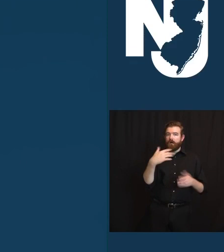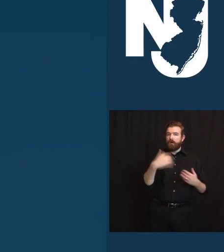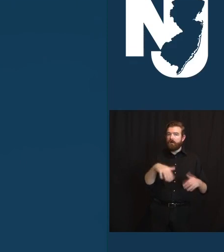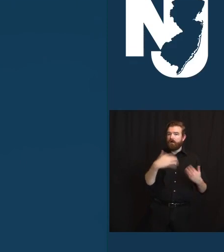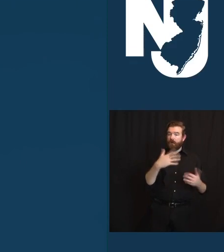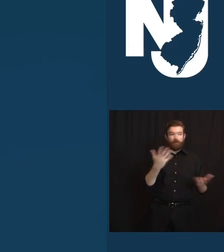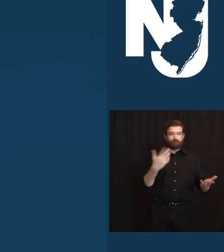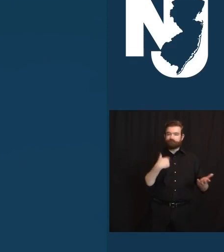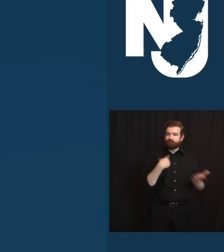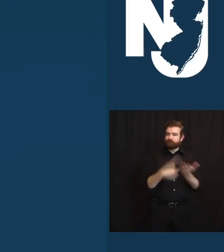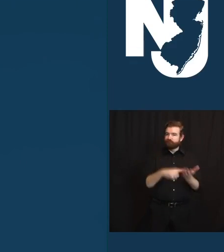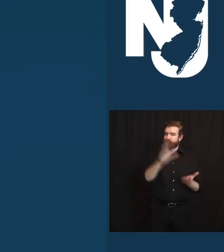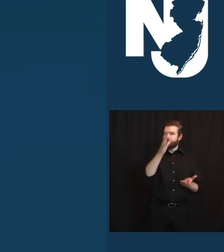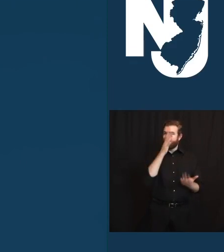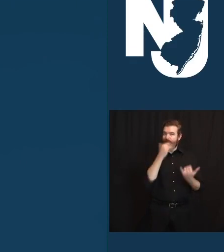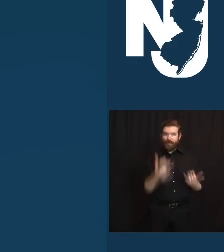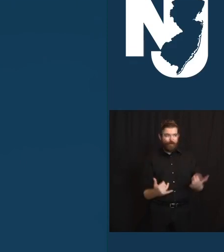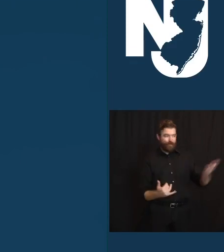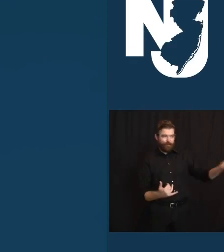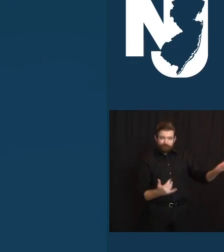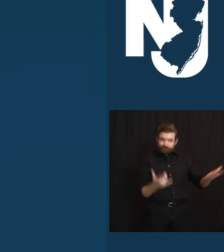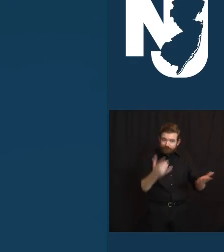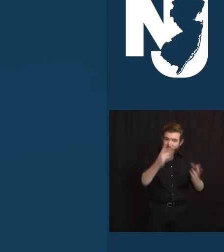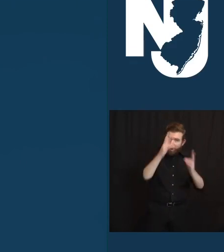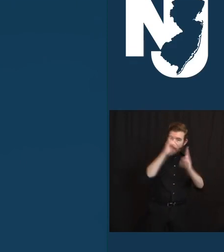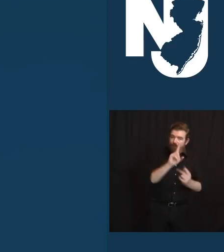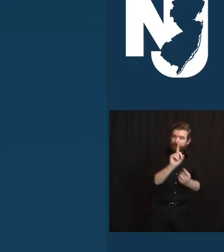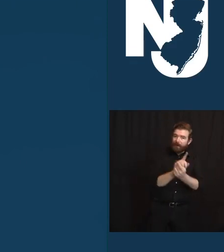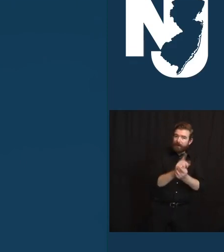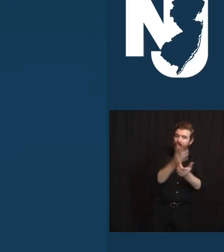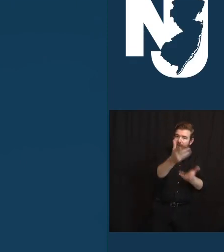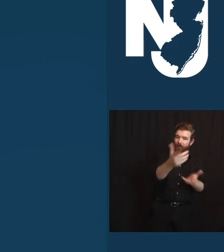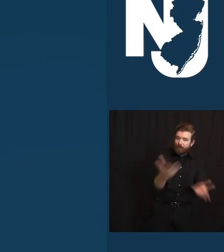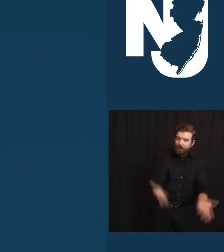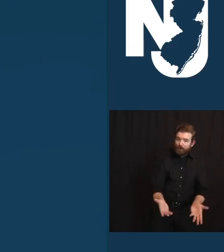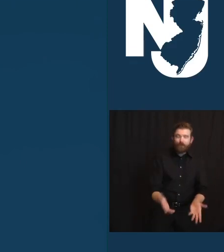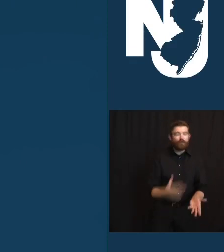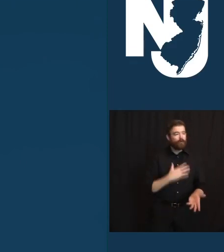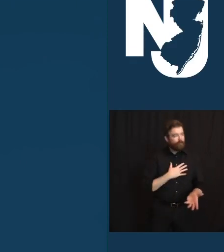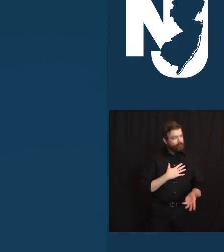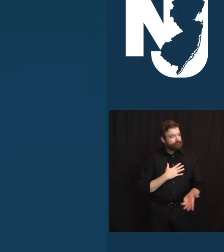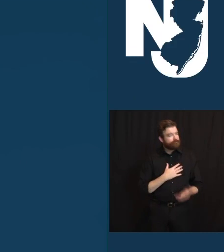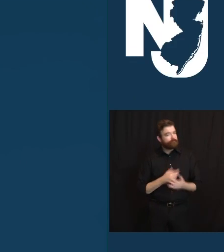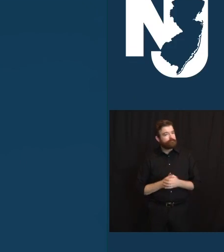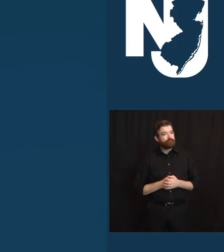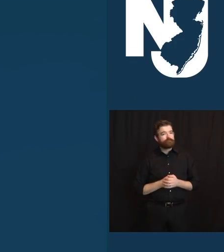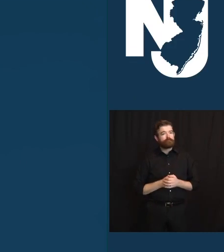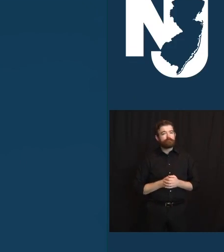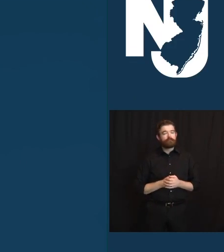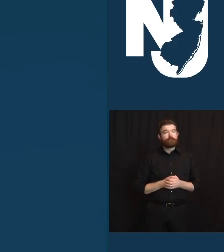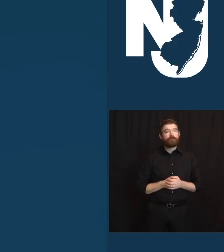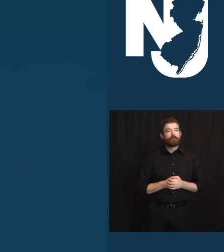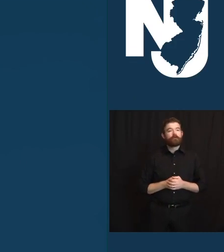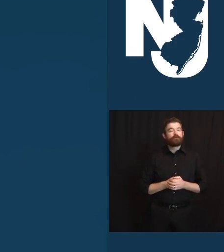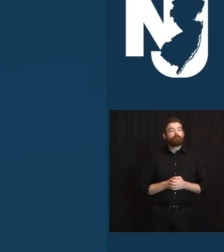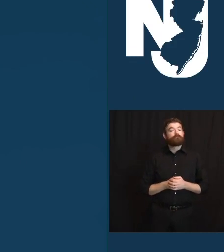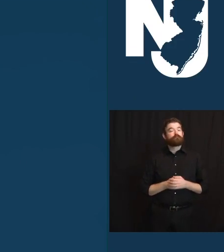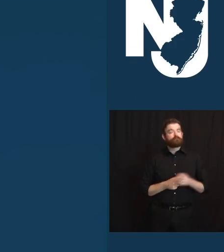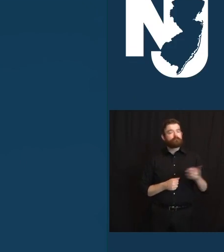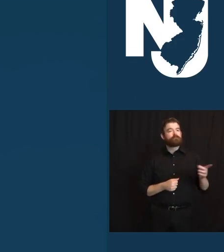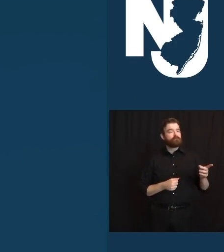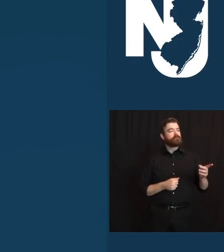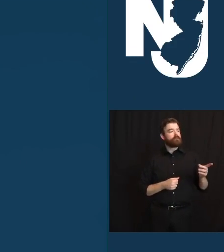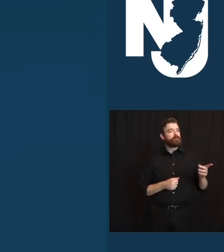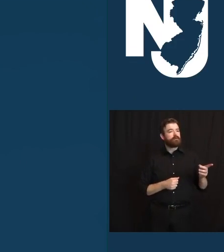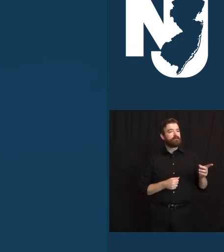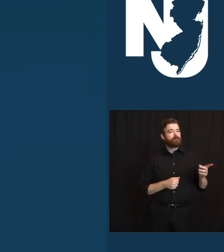parents right in front of you, and it's an honor to meet you face to face. If it were for any other reason, it would be a real treat, but it is, as I say, an honor